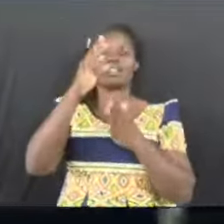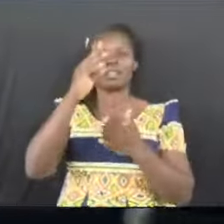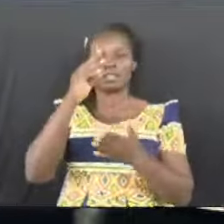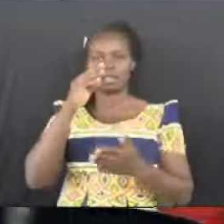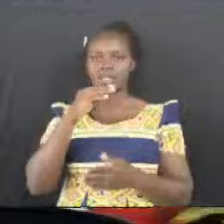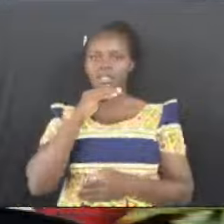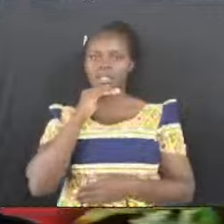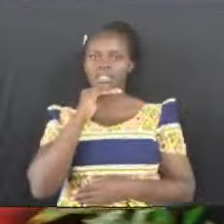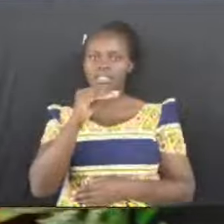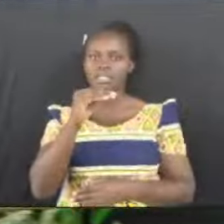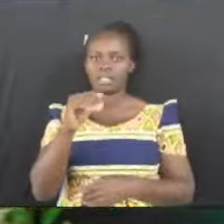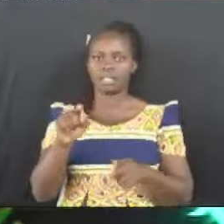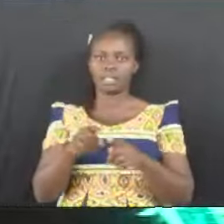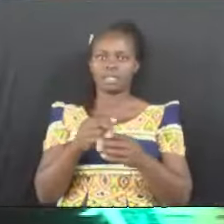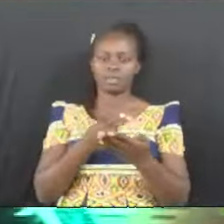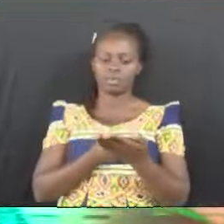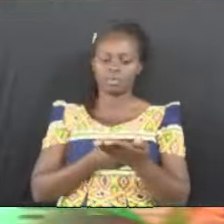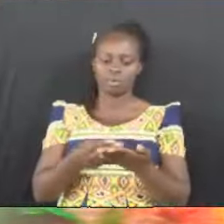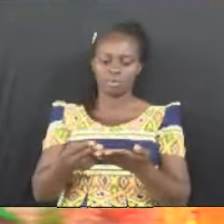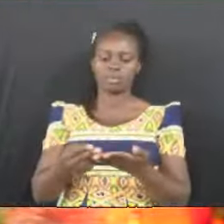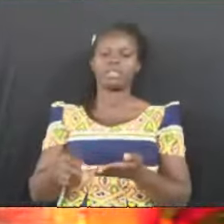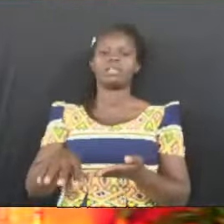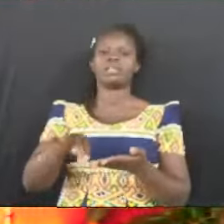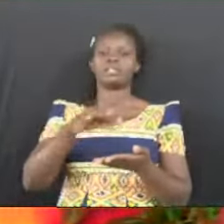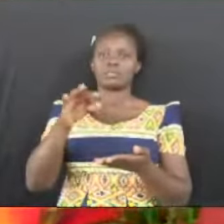church. New life.